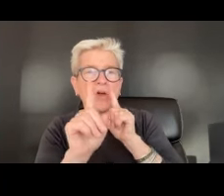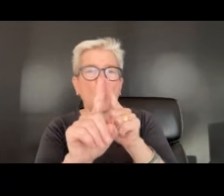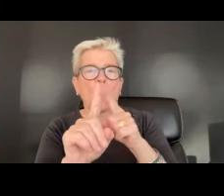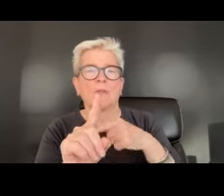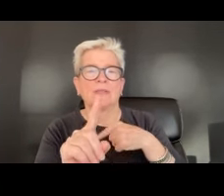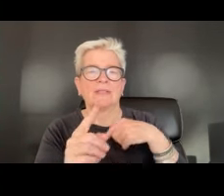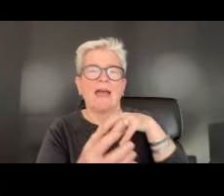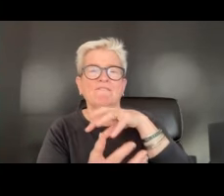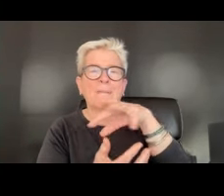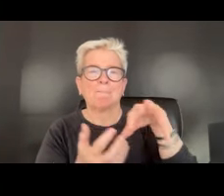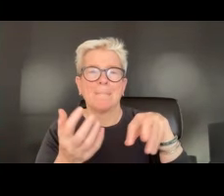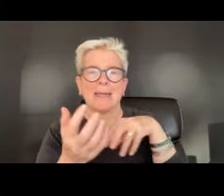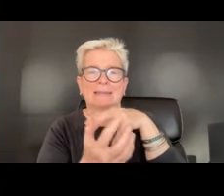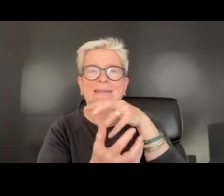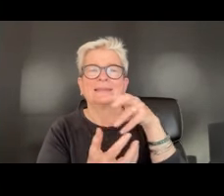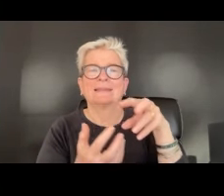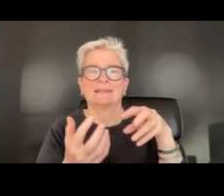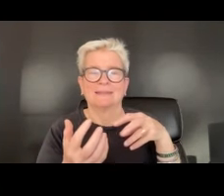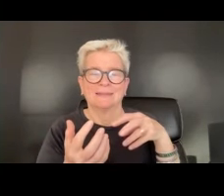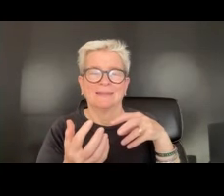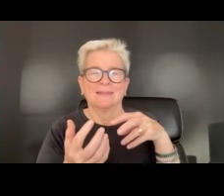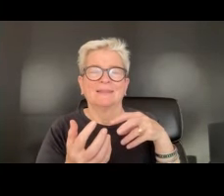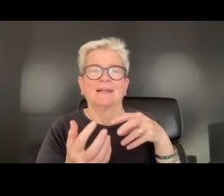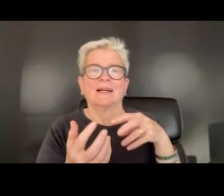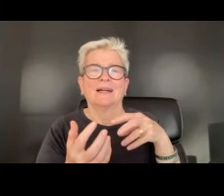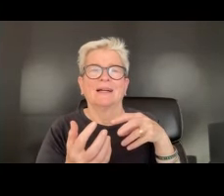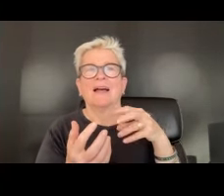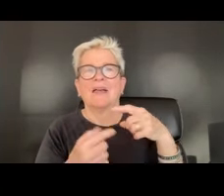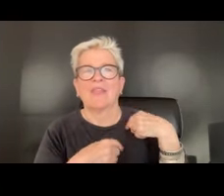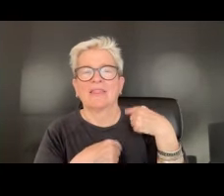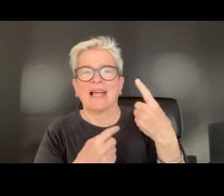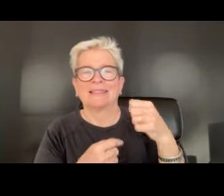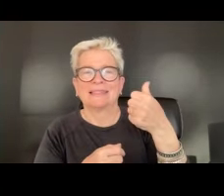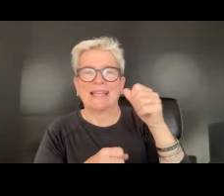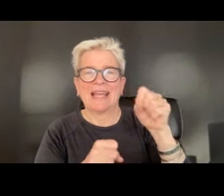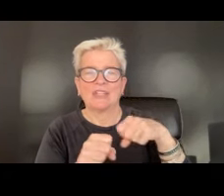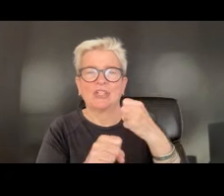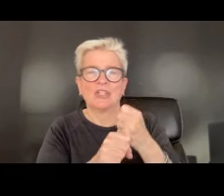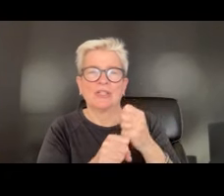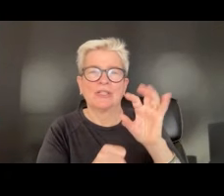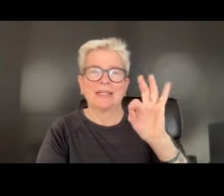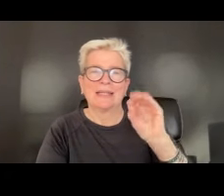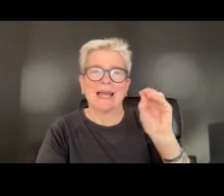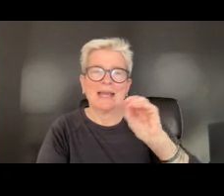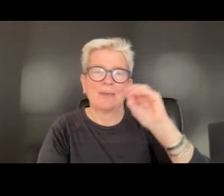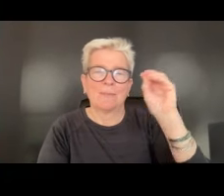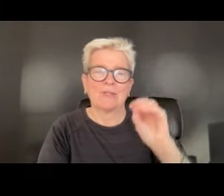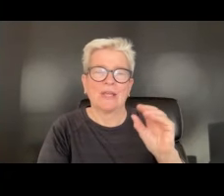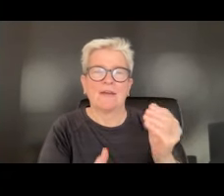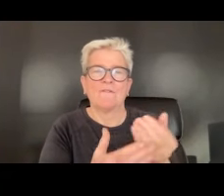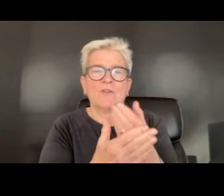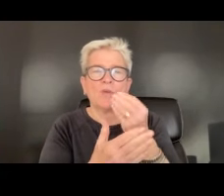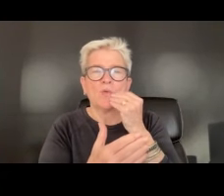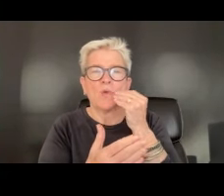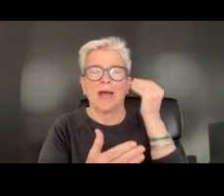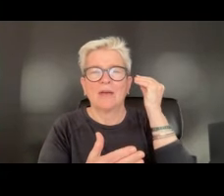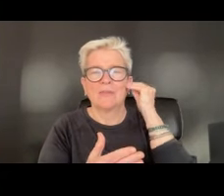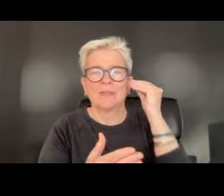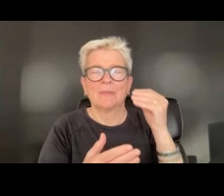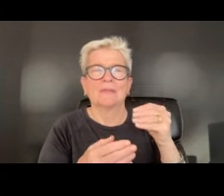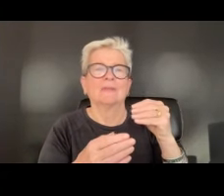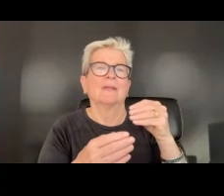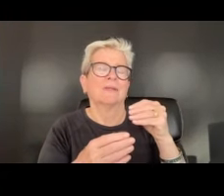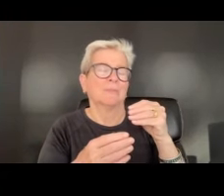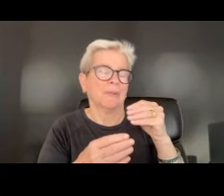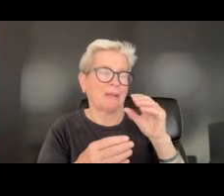mix. About over the last 10 years, about 90% of the new housing has been in apartment buildings,